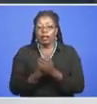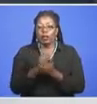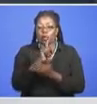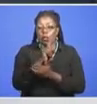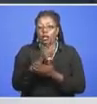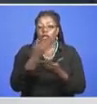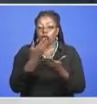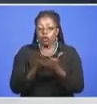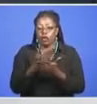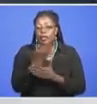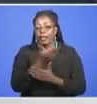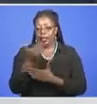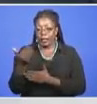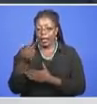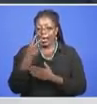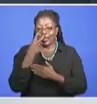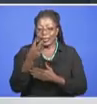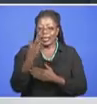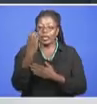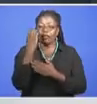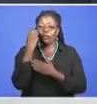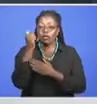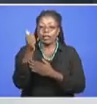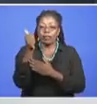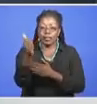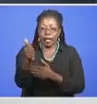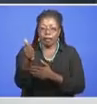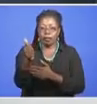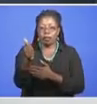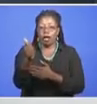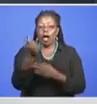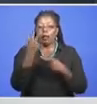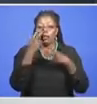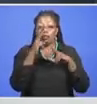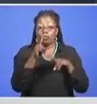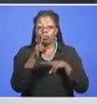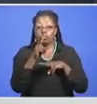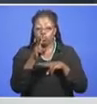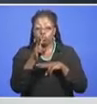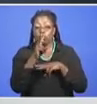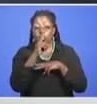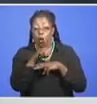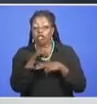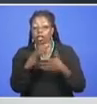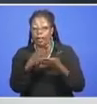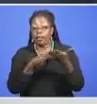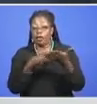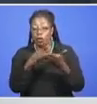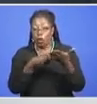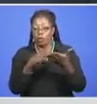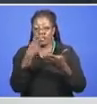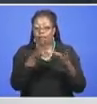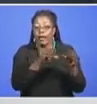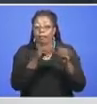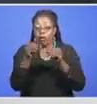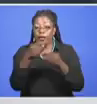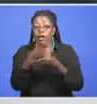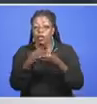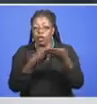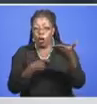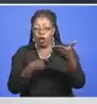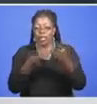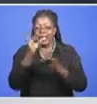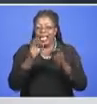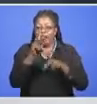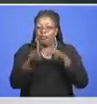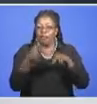this that I've seen is that consumers themselves have been very vigilant. They're taking a look. They're looking to see if merchants are moving prices. And if people see